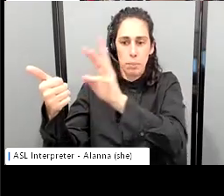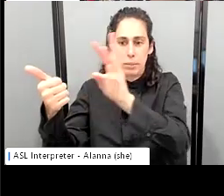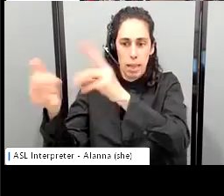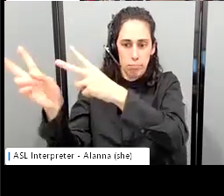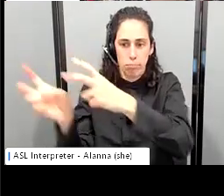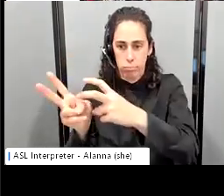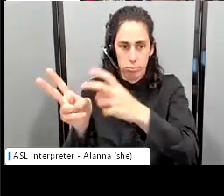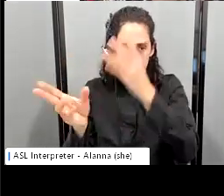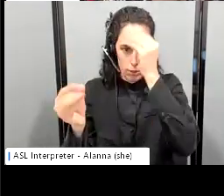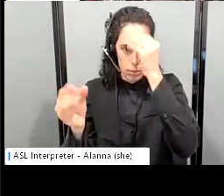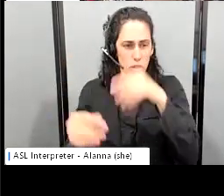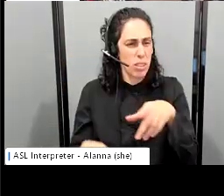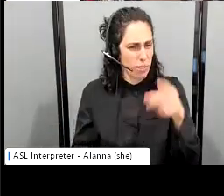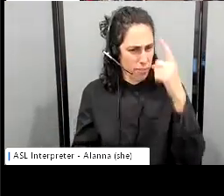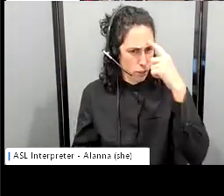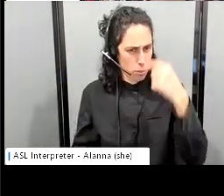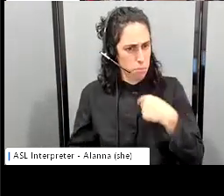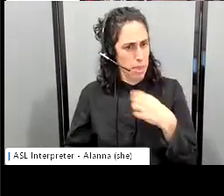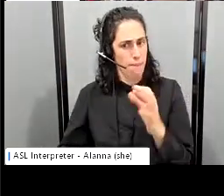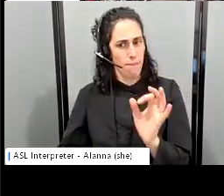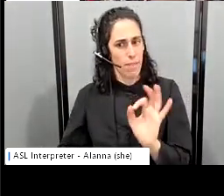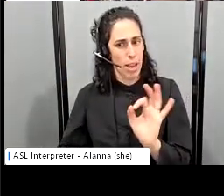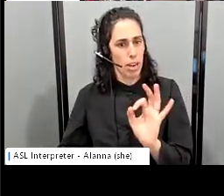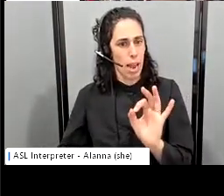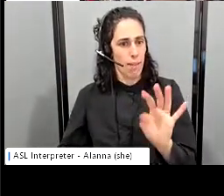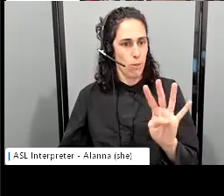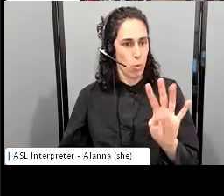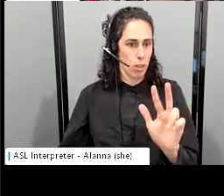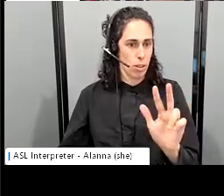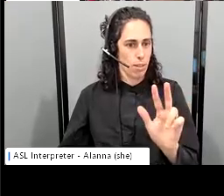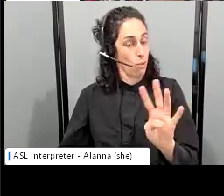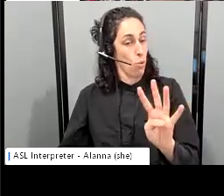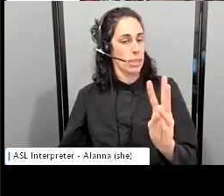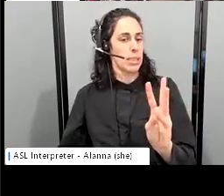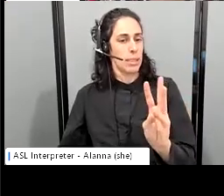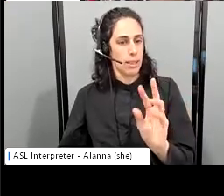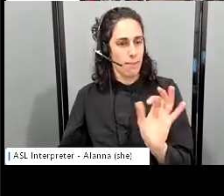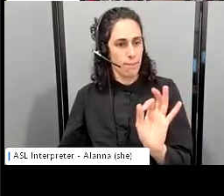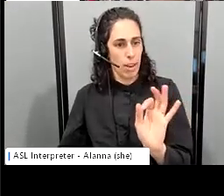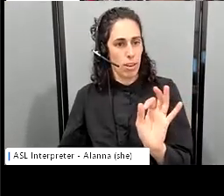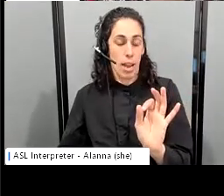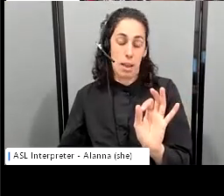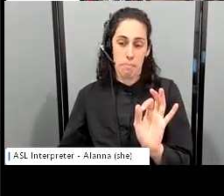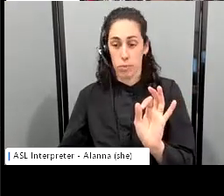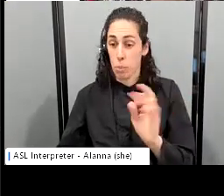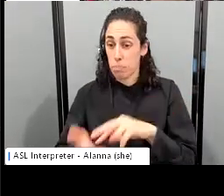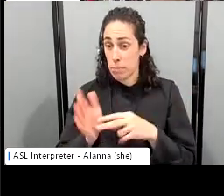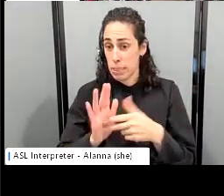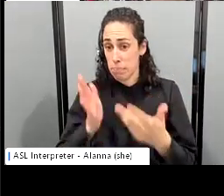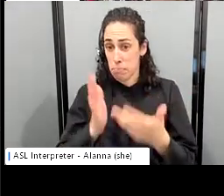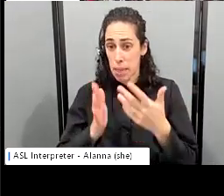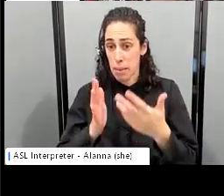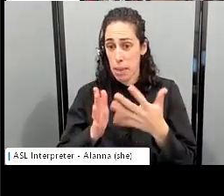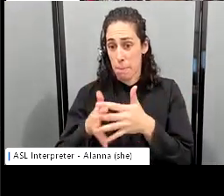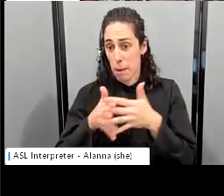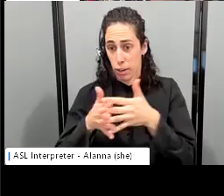also, seems nice and balmy in Toronto today, but this is probably US information. If I keep going,